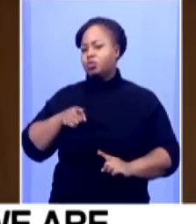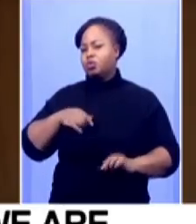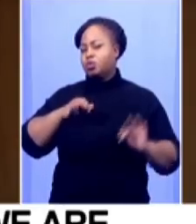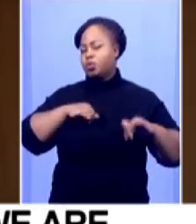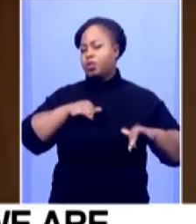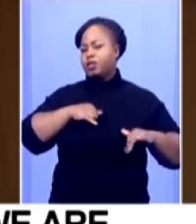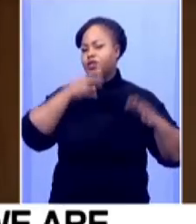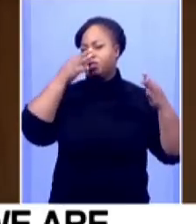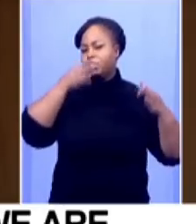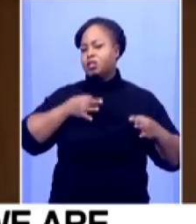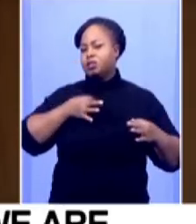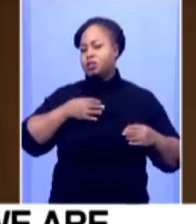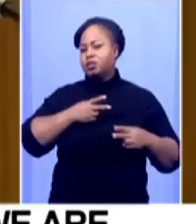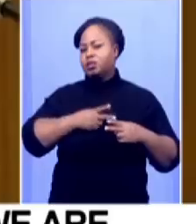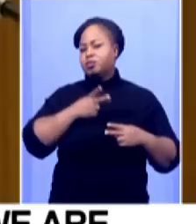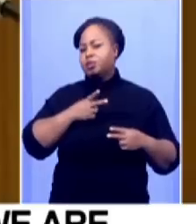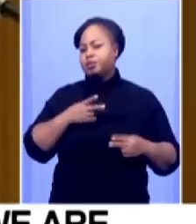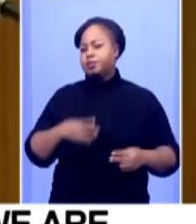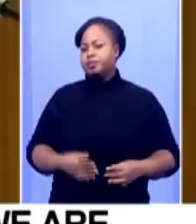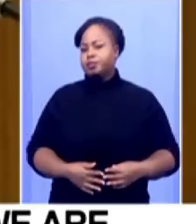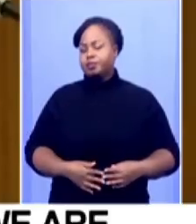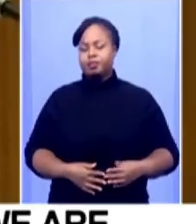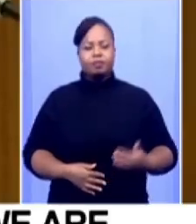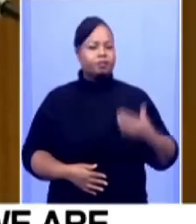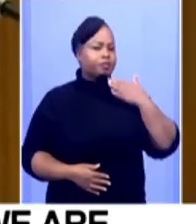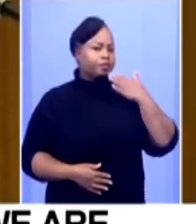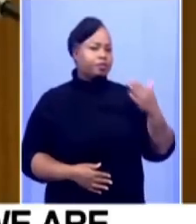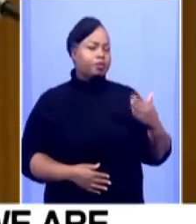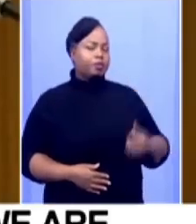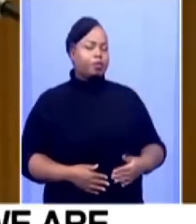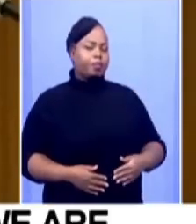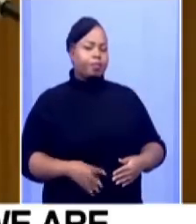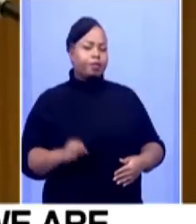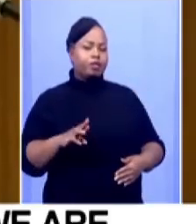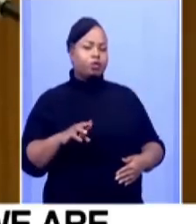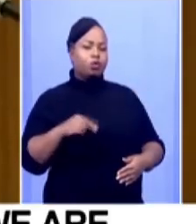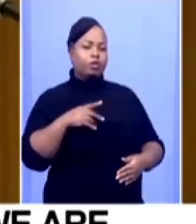position on it. Thank you, Mr. Hodes.